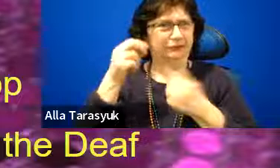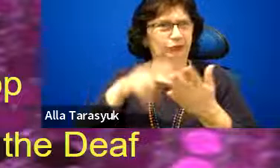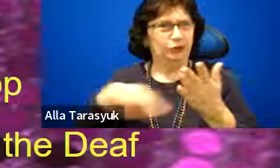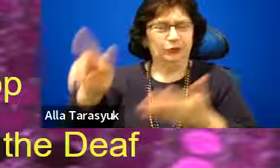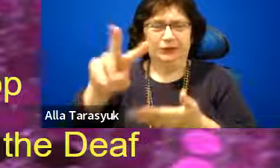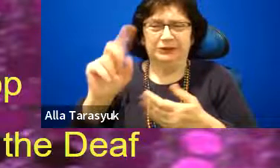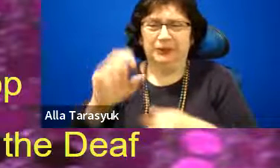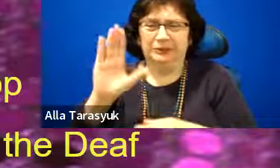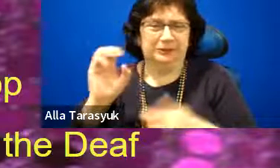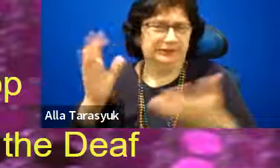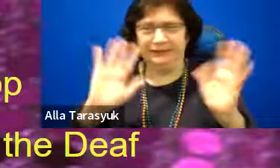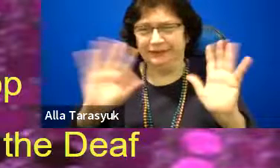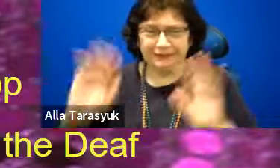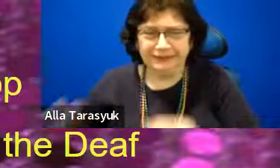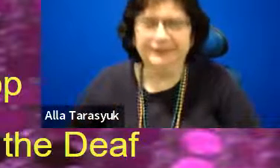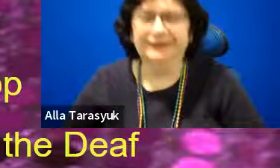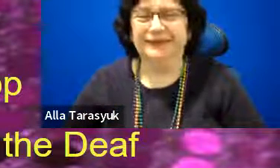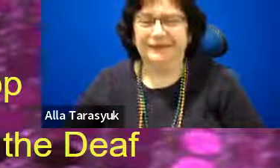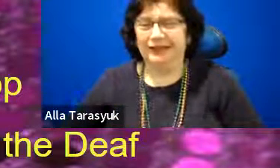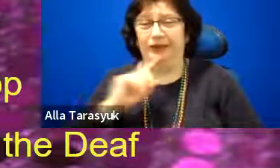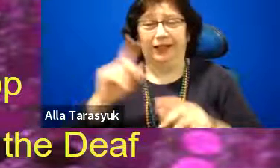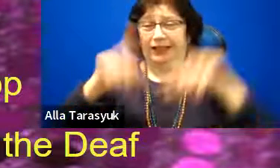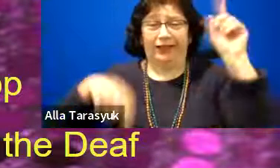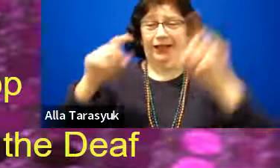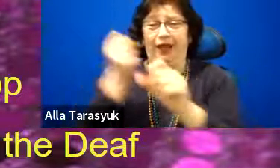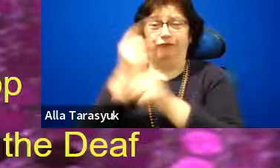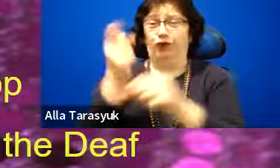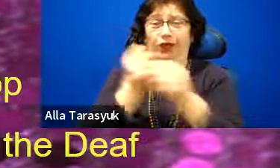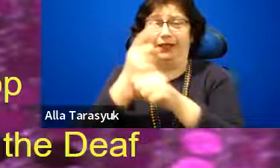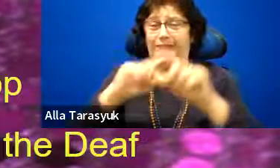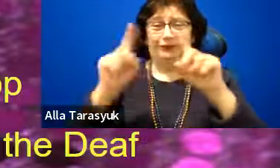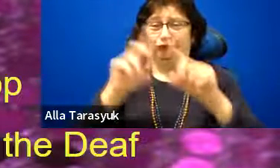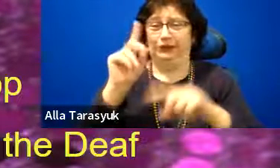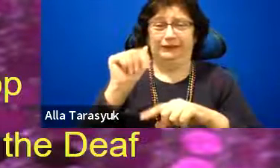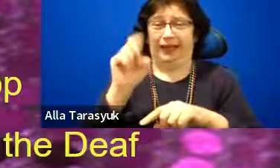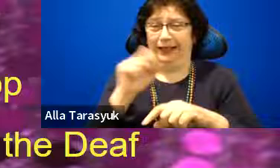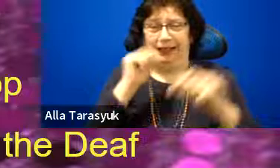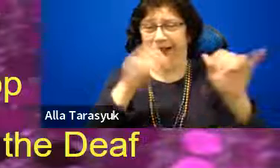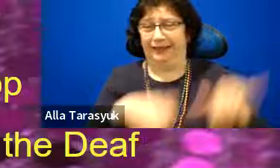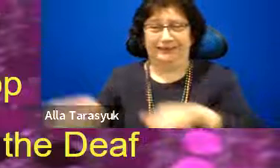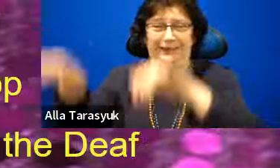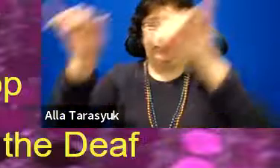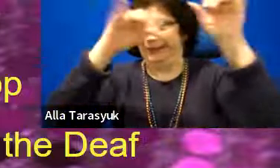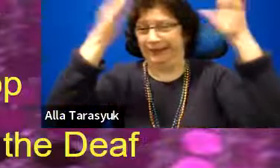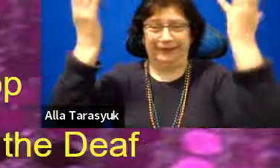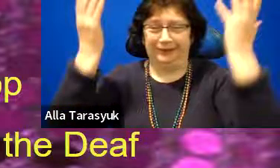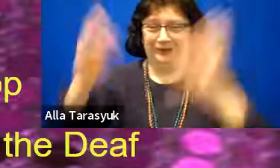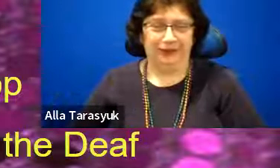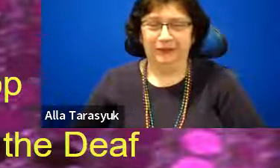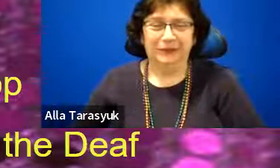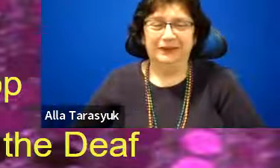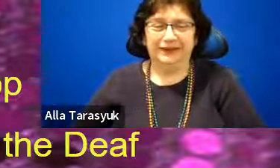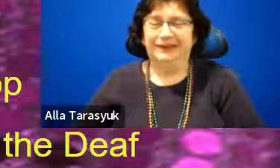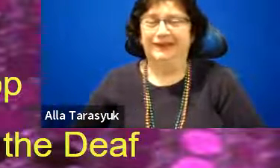So the actual holiday is, I believe, next week, or is it 2 weeks away? I'm not sure. Every year it's a different date. It's